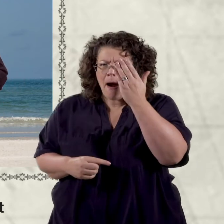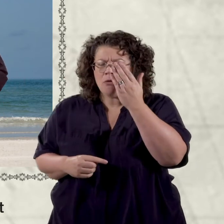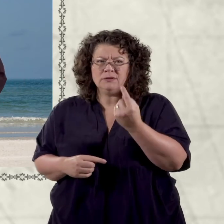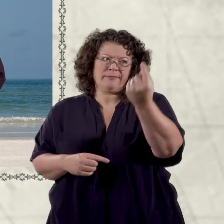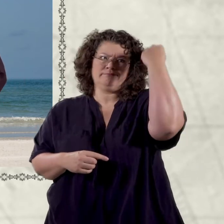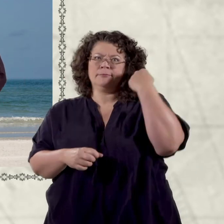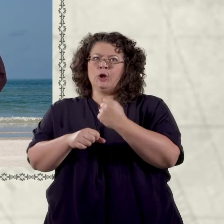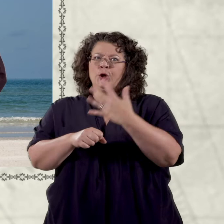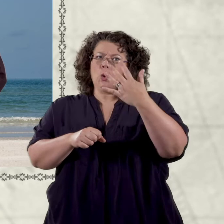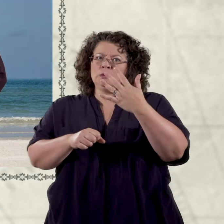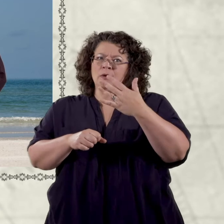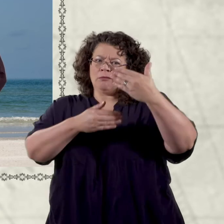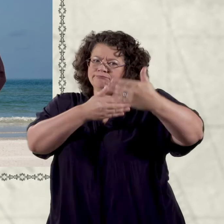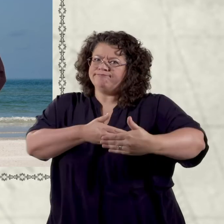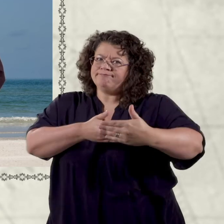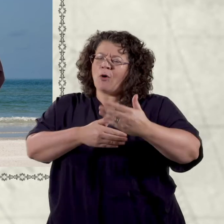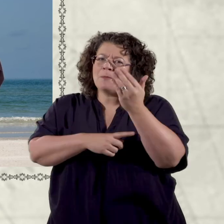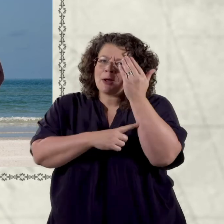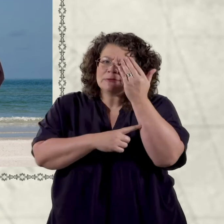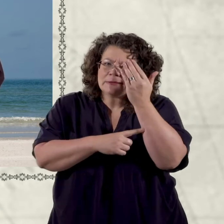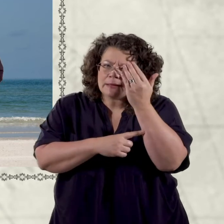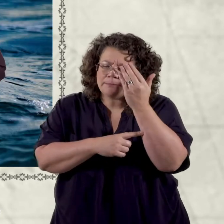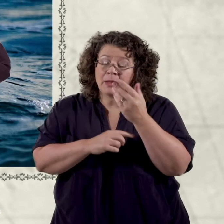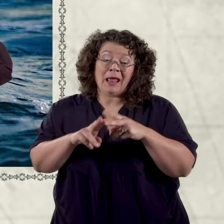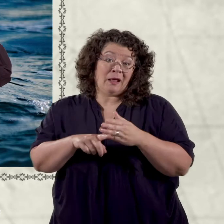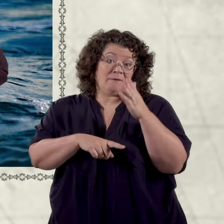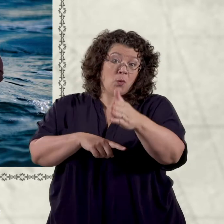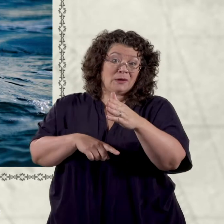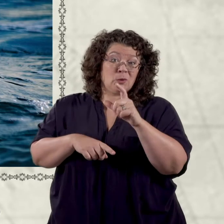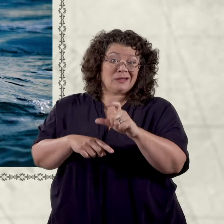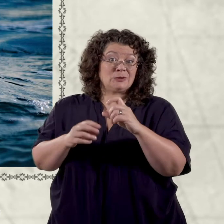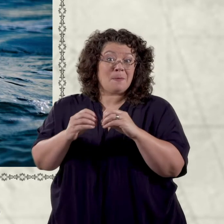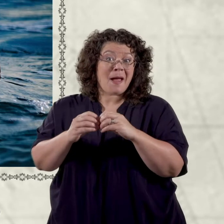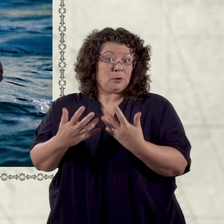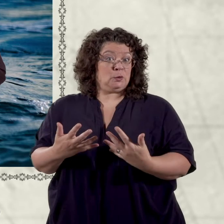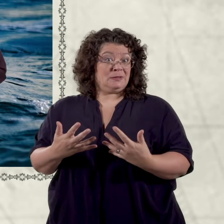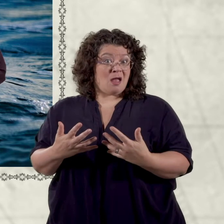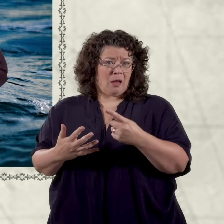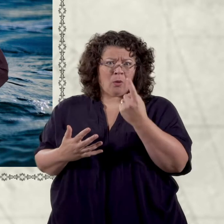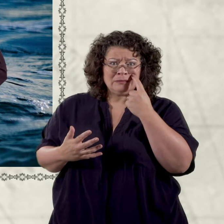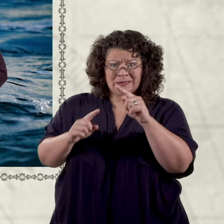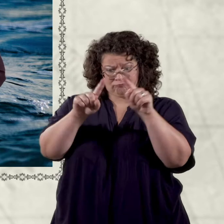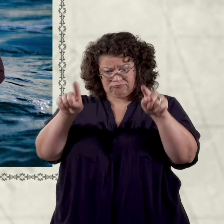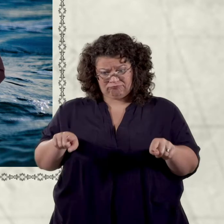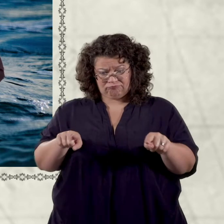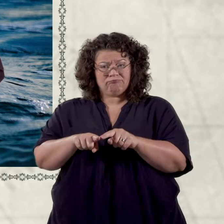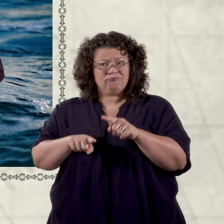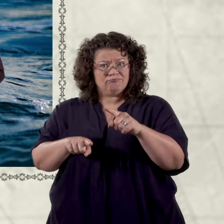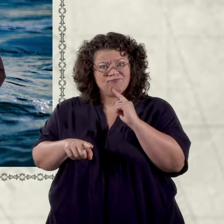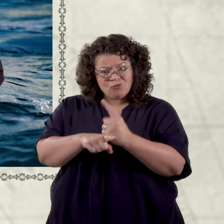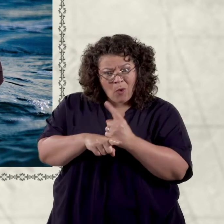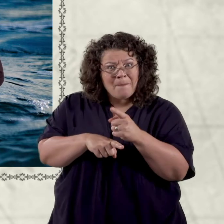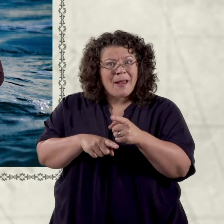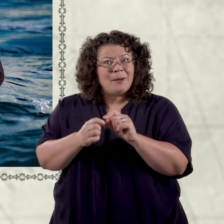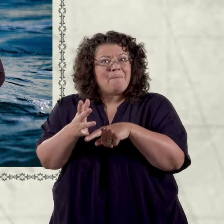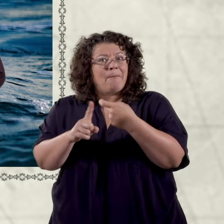all during the golden age of piracy. If you went to Casnewi Bach today, you would see a plaque there paying tribute